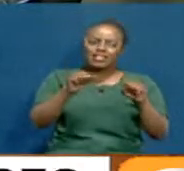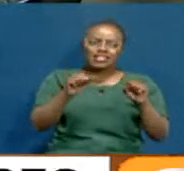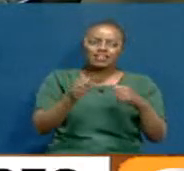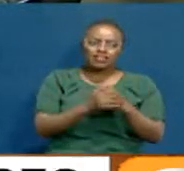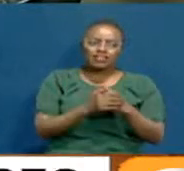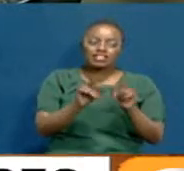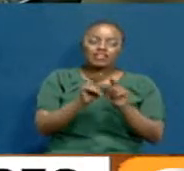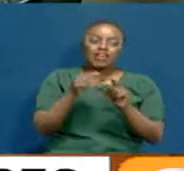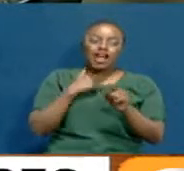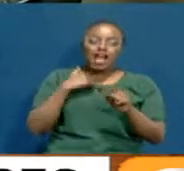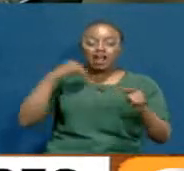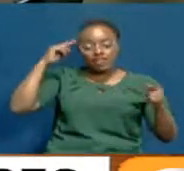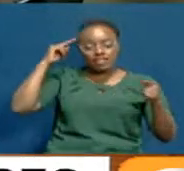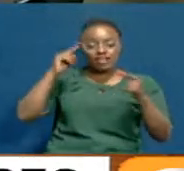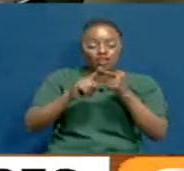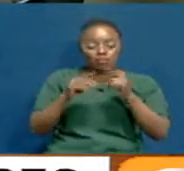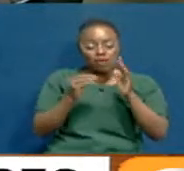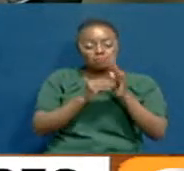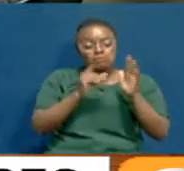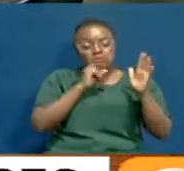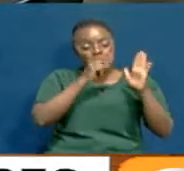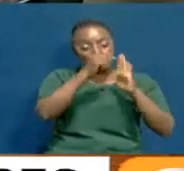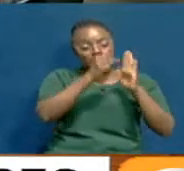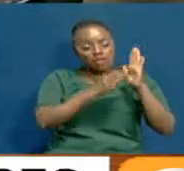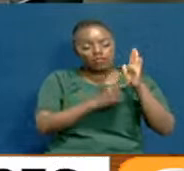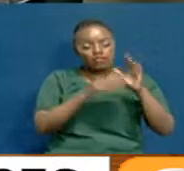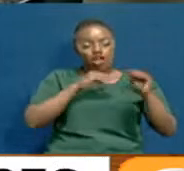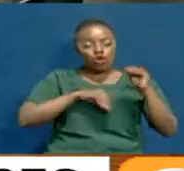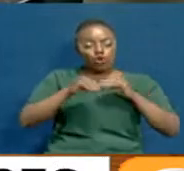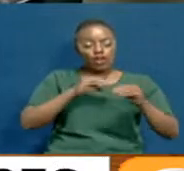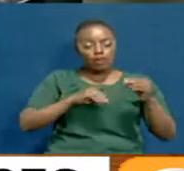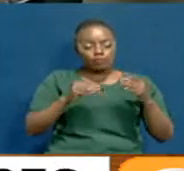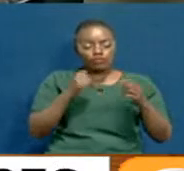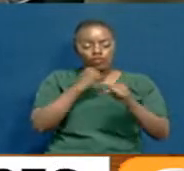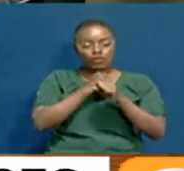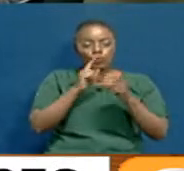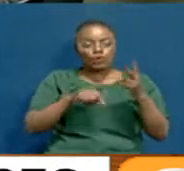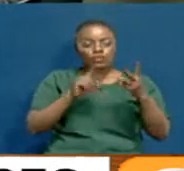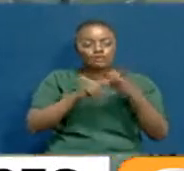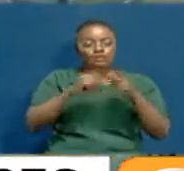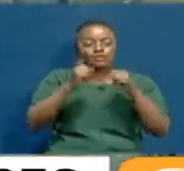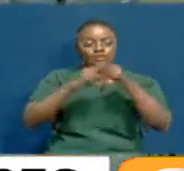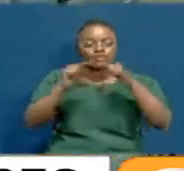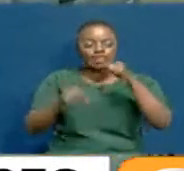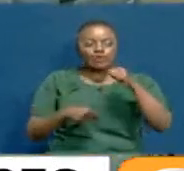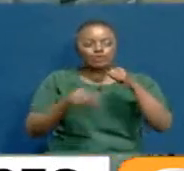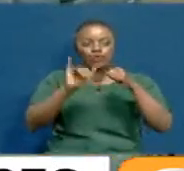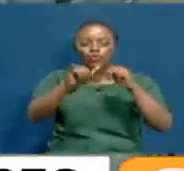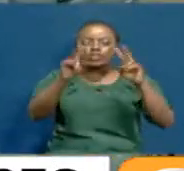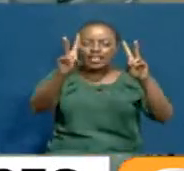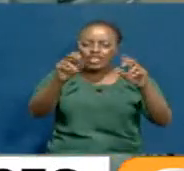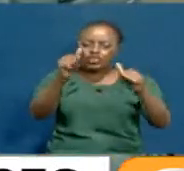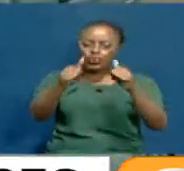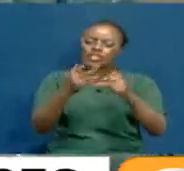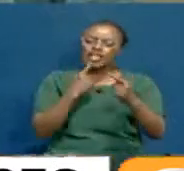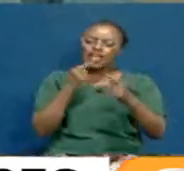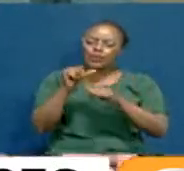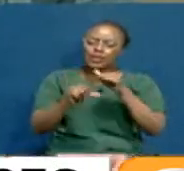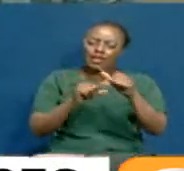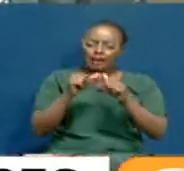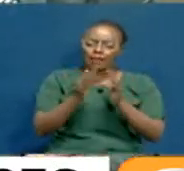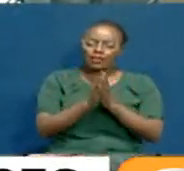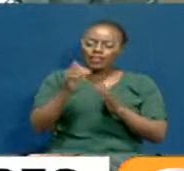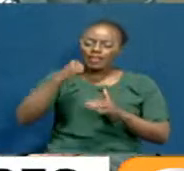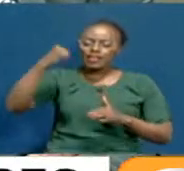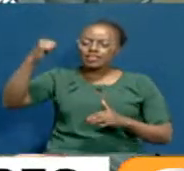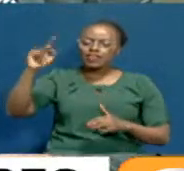though. But we've had Azimio put out their points. They're talking about corruption, what they're going to do. They're talking about 6,000. Those are issues that are being addressed. And on the